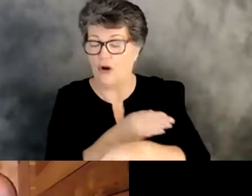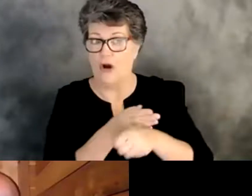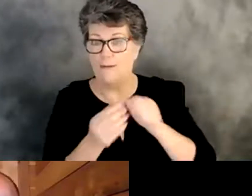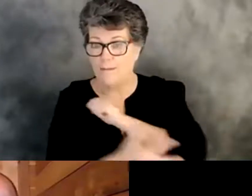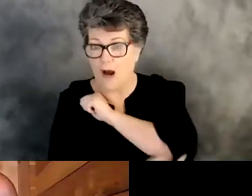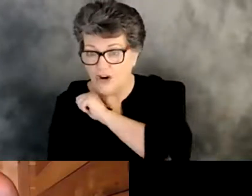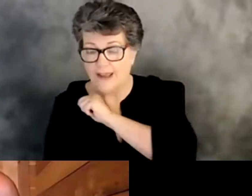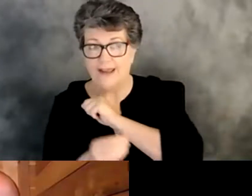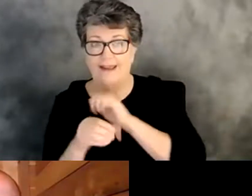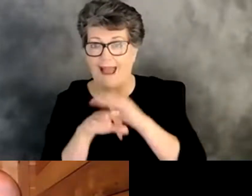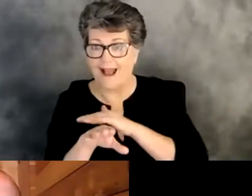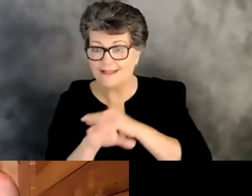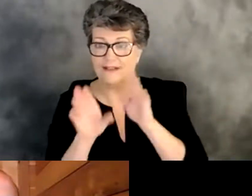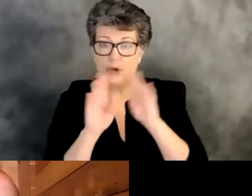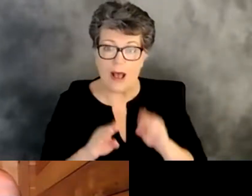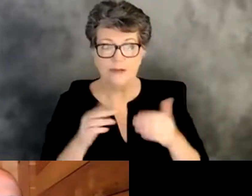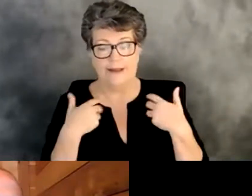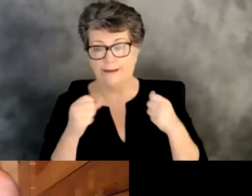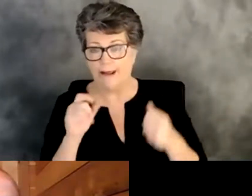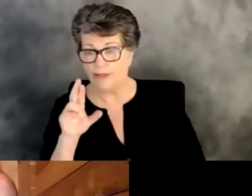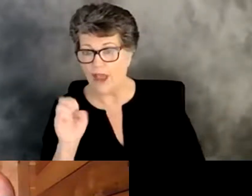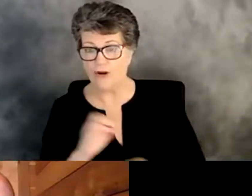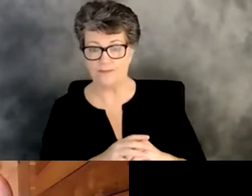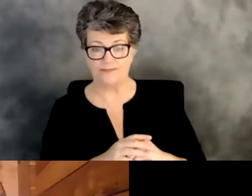on access to housing and healthcare? And I don't know that